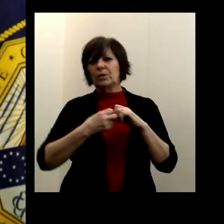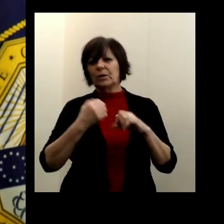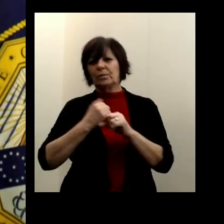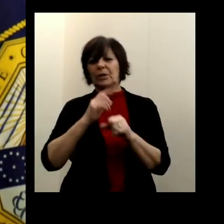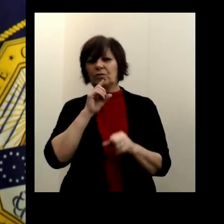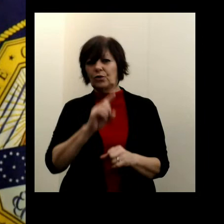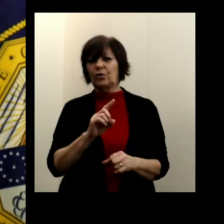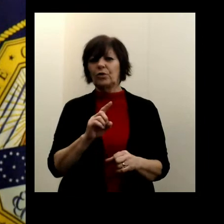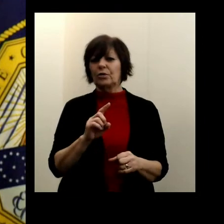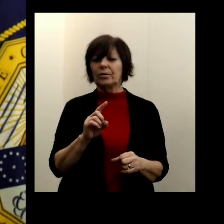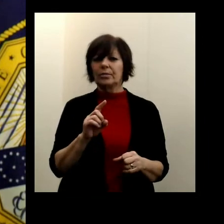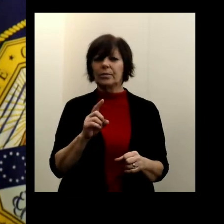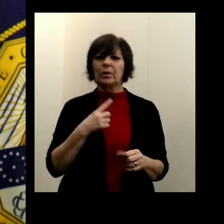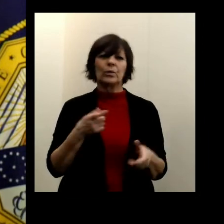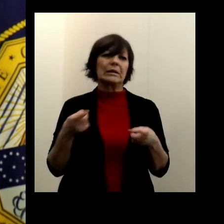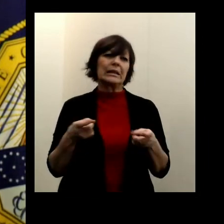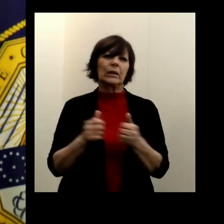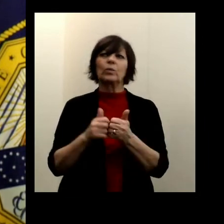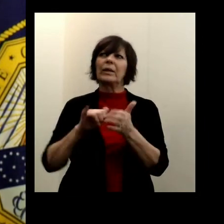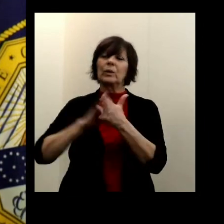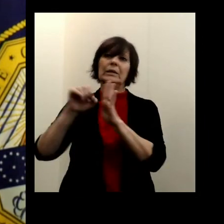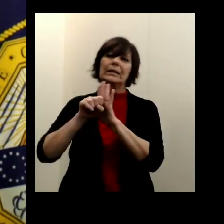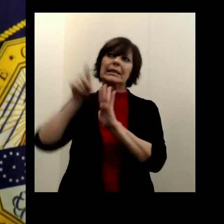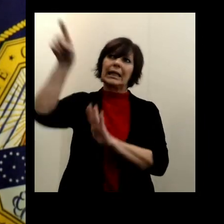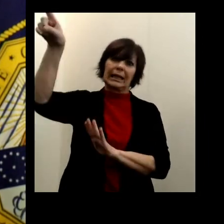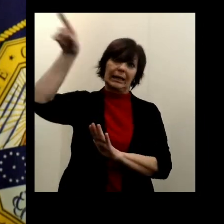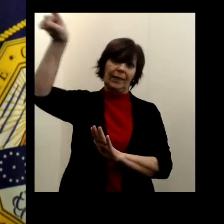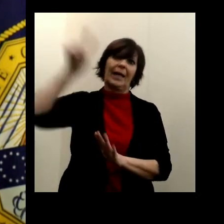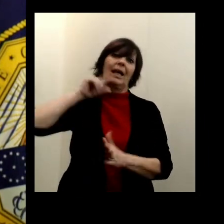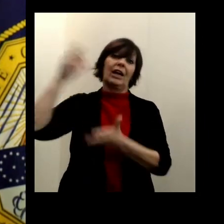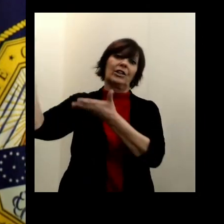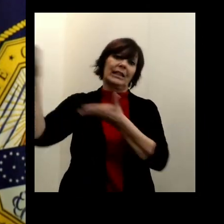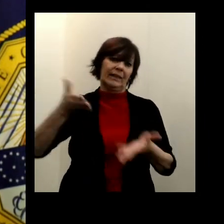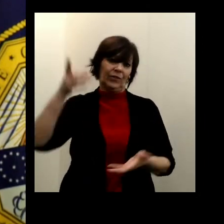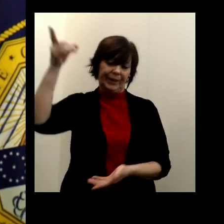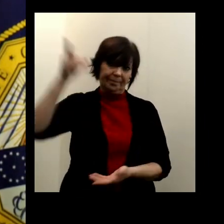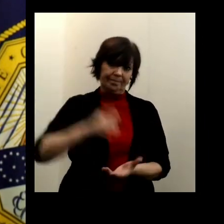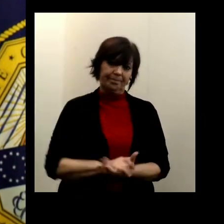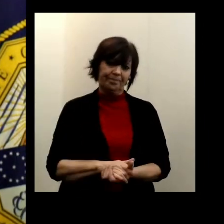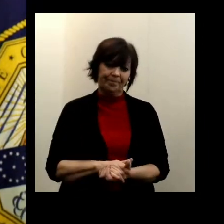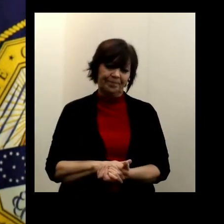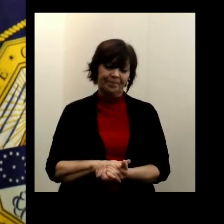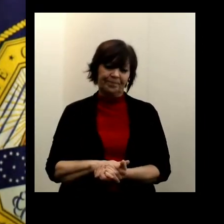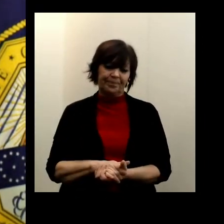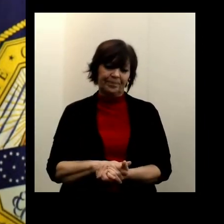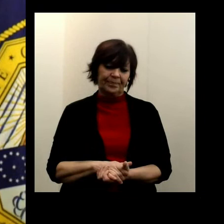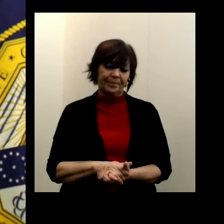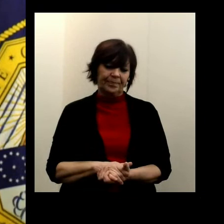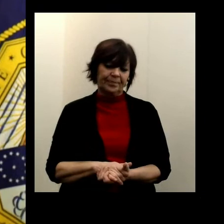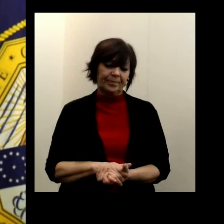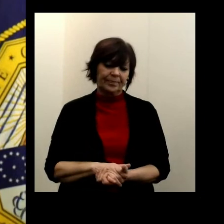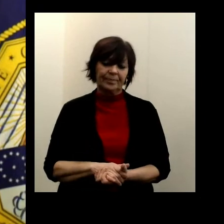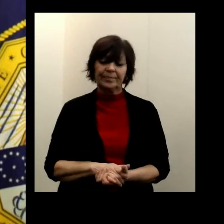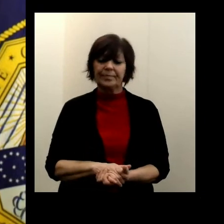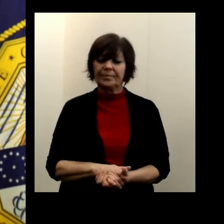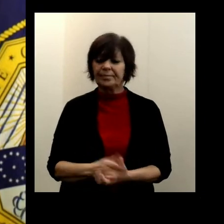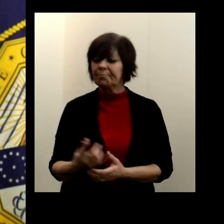and we're trying to deal with New York State, who actually was doing the delivery, as to why that happened. Sandra Tan, Buffalo